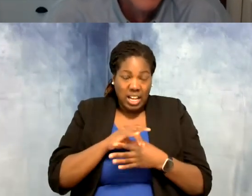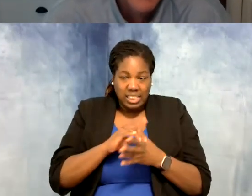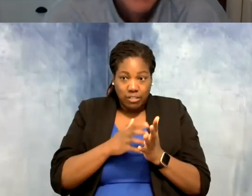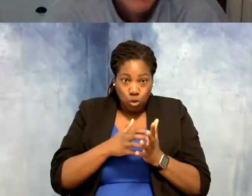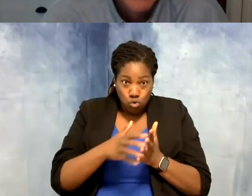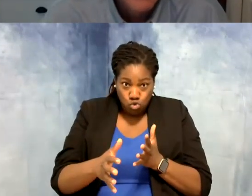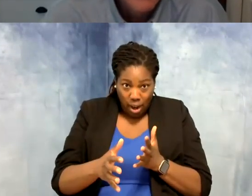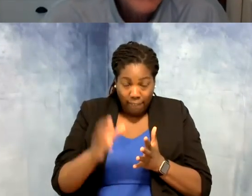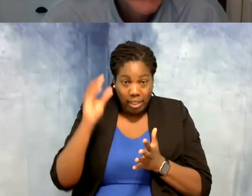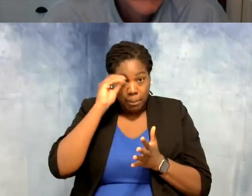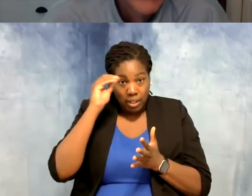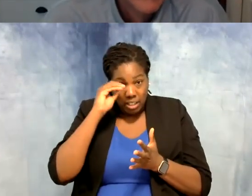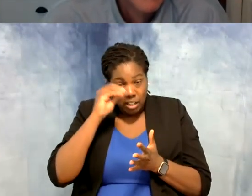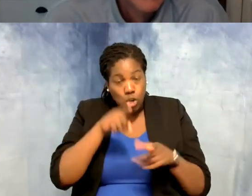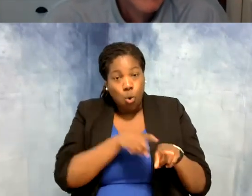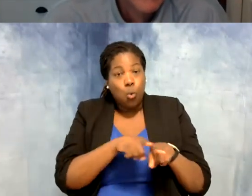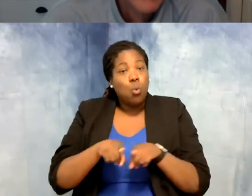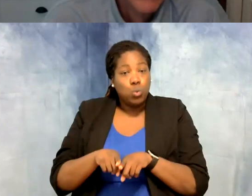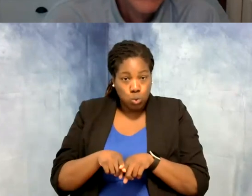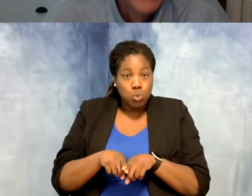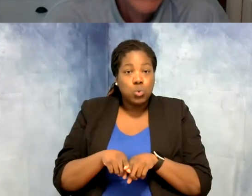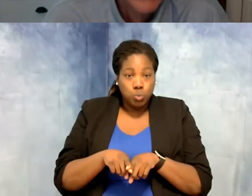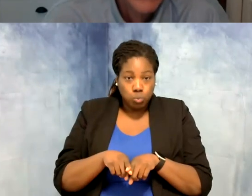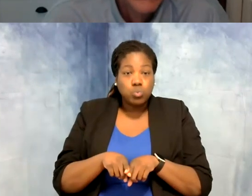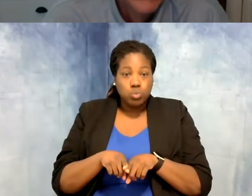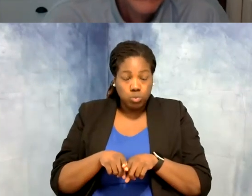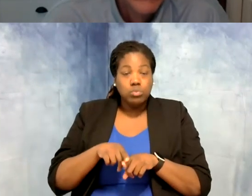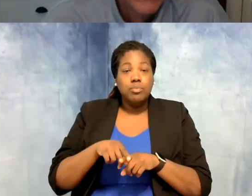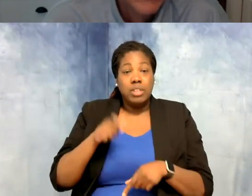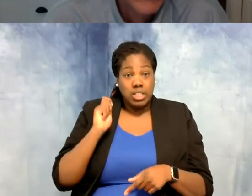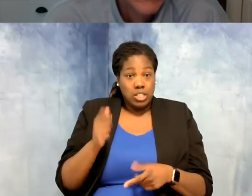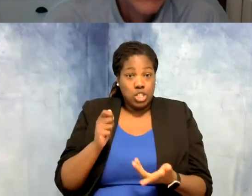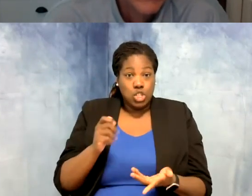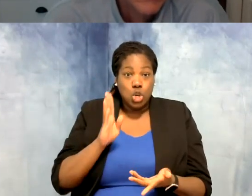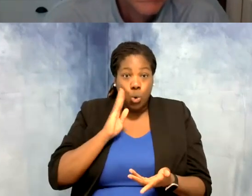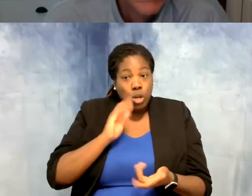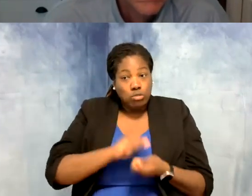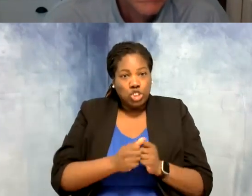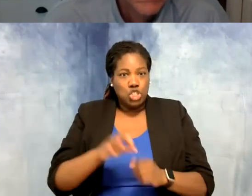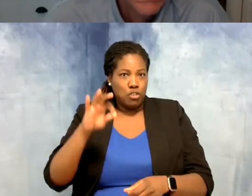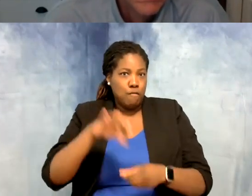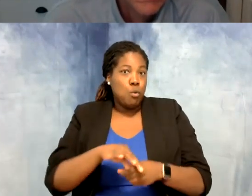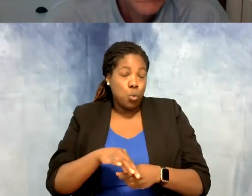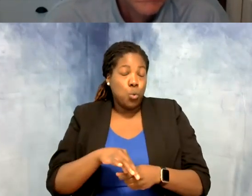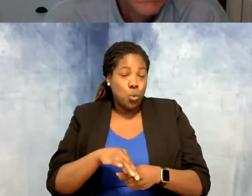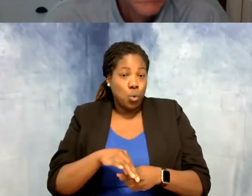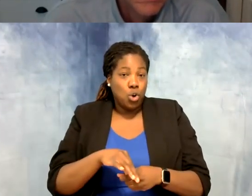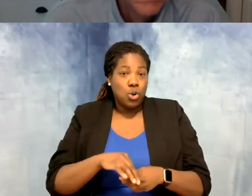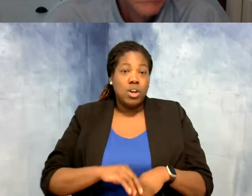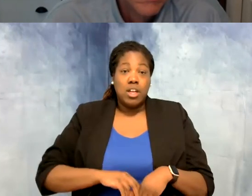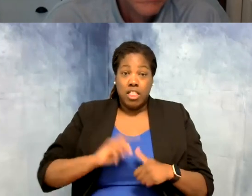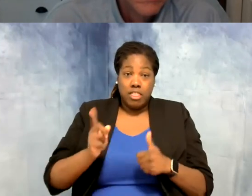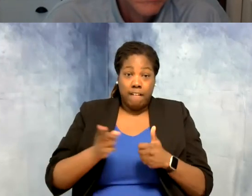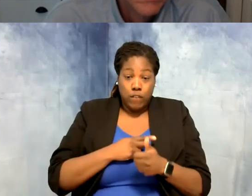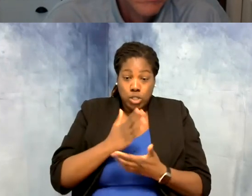draft opinion. And it is also the case that justices will change their votes. that at the first stage